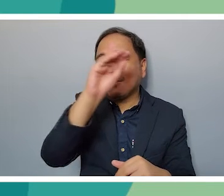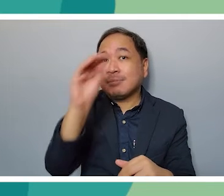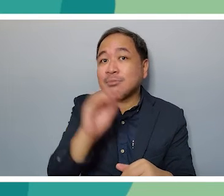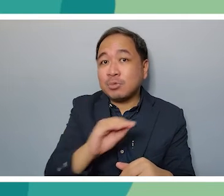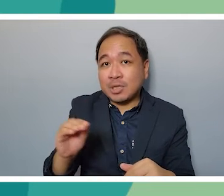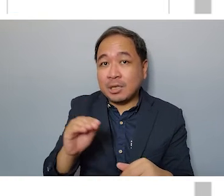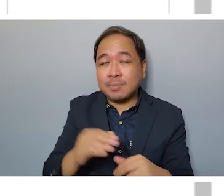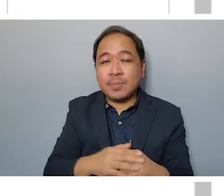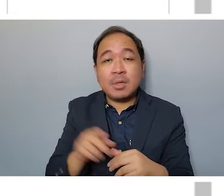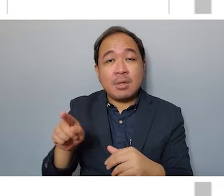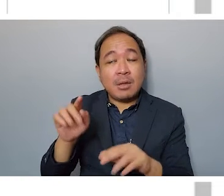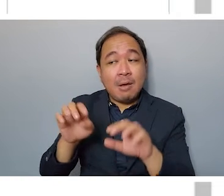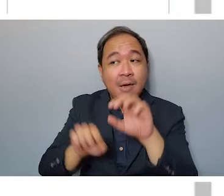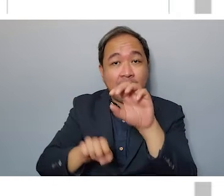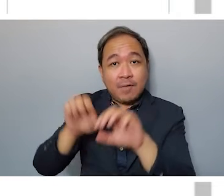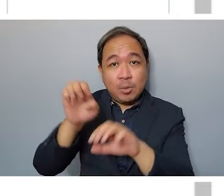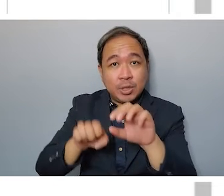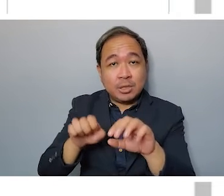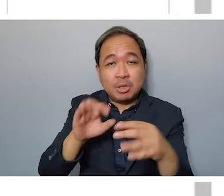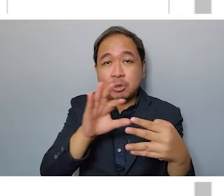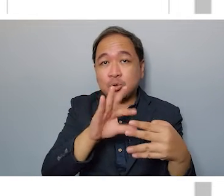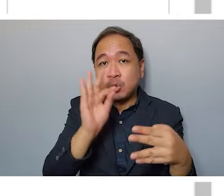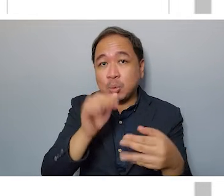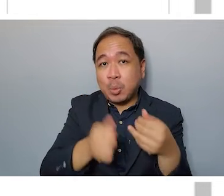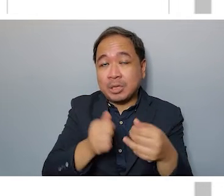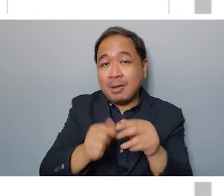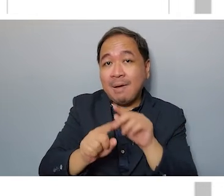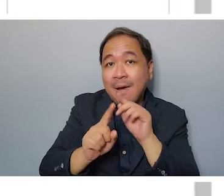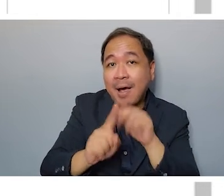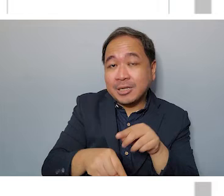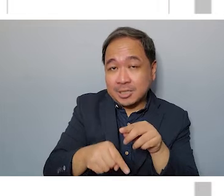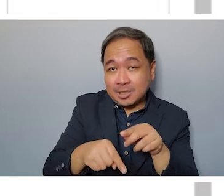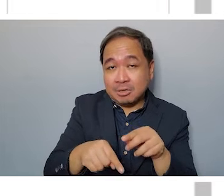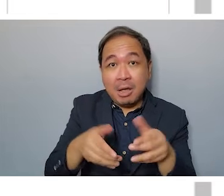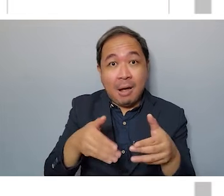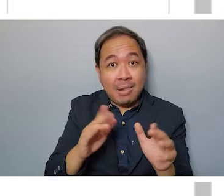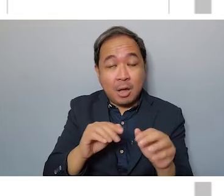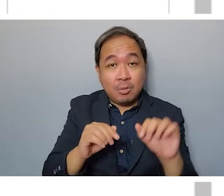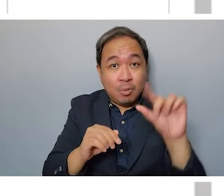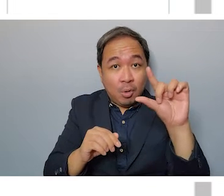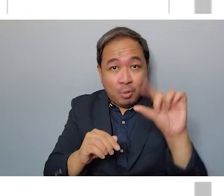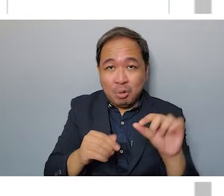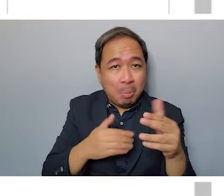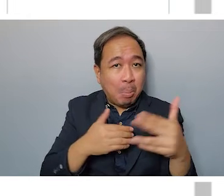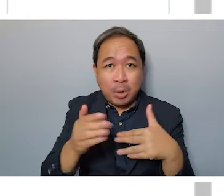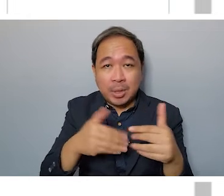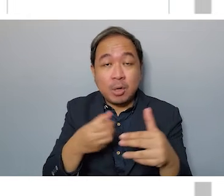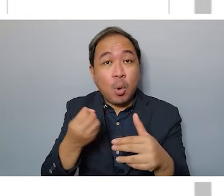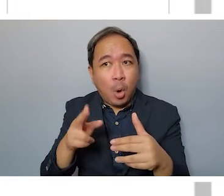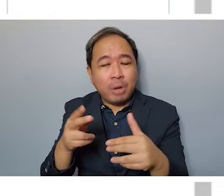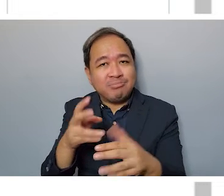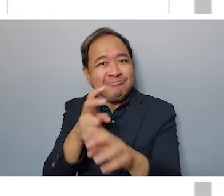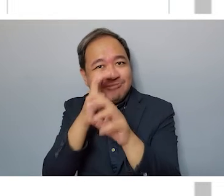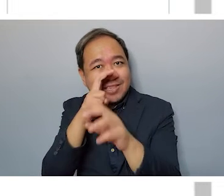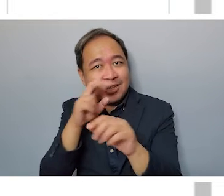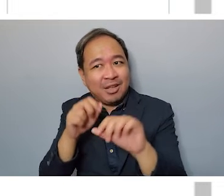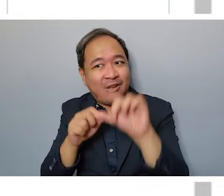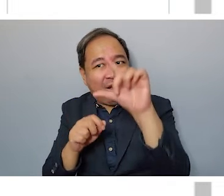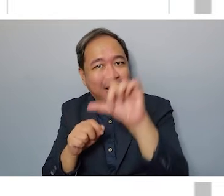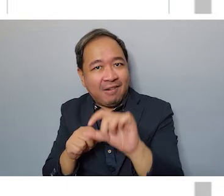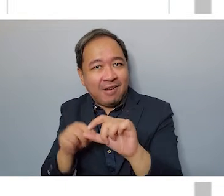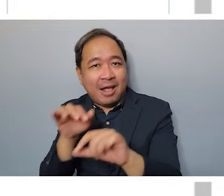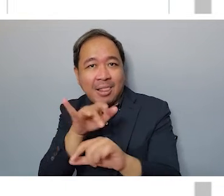100%. In evaluation, you may choose whether answers are case-insensitive, case-sensitive, or